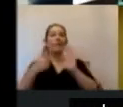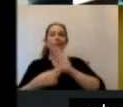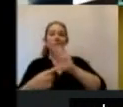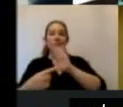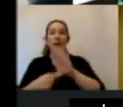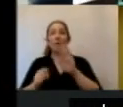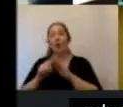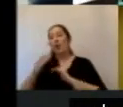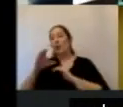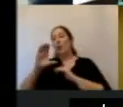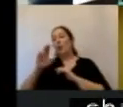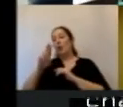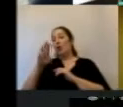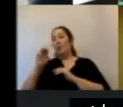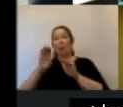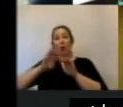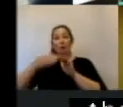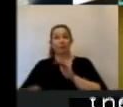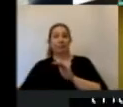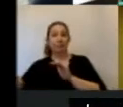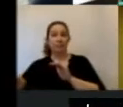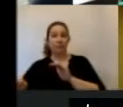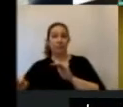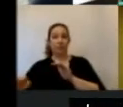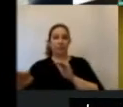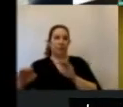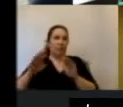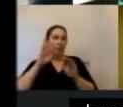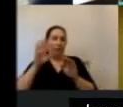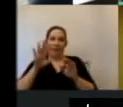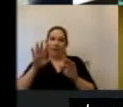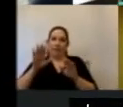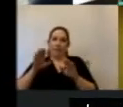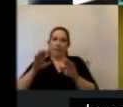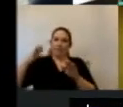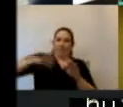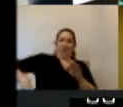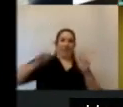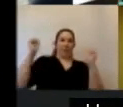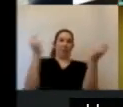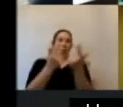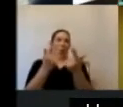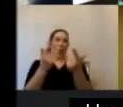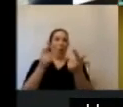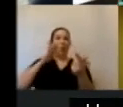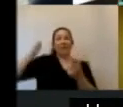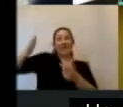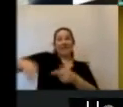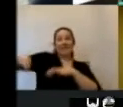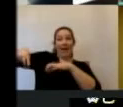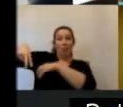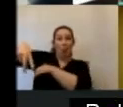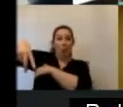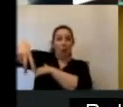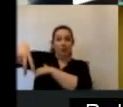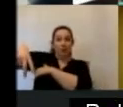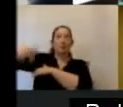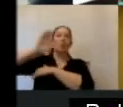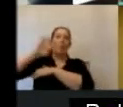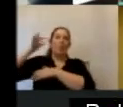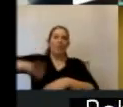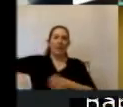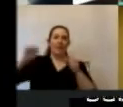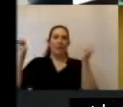You know, like you said, sometimes people just tune out and think they can't participate in a TV program because they can't hear it. But now